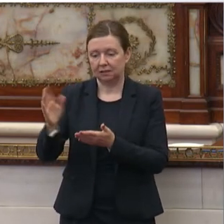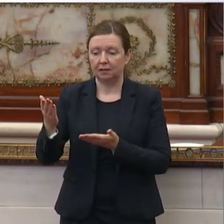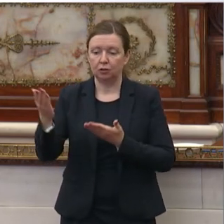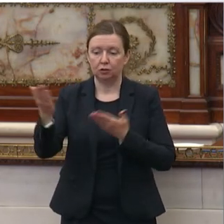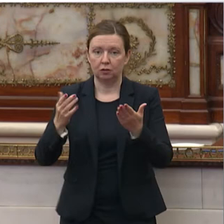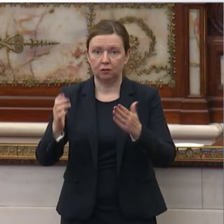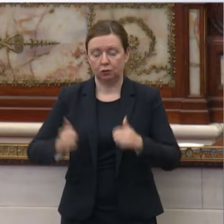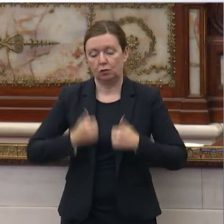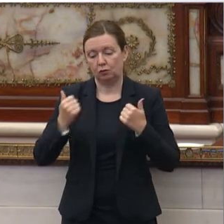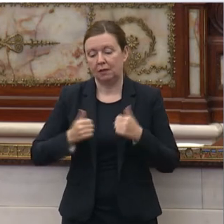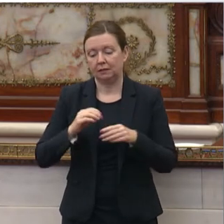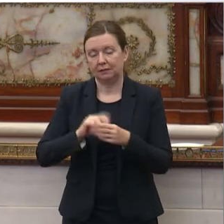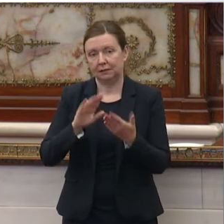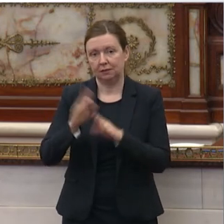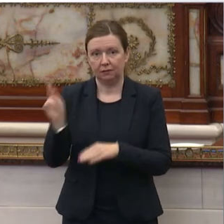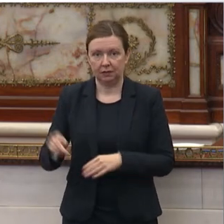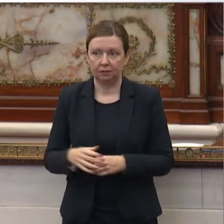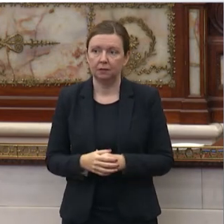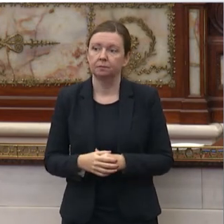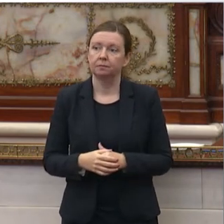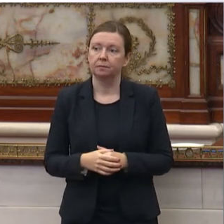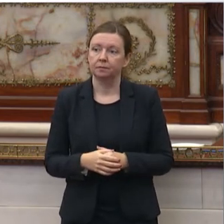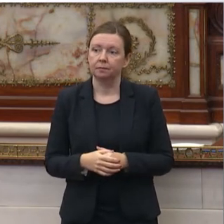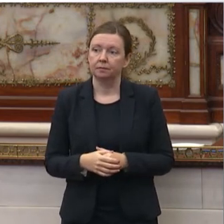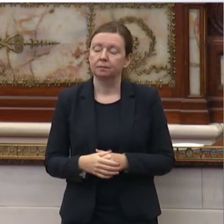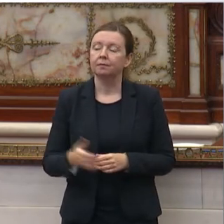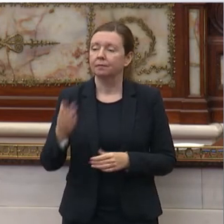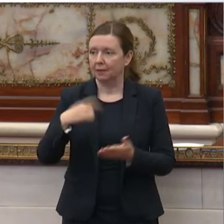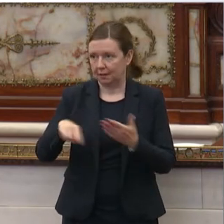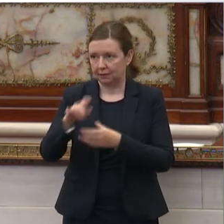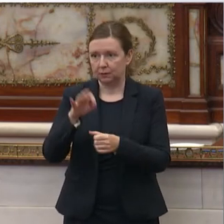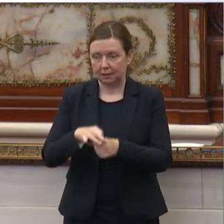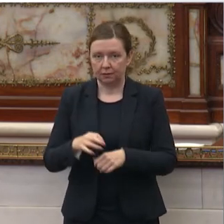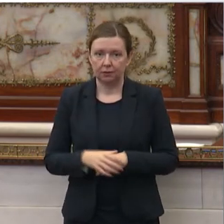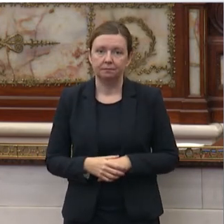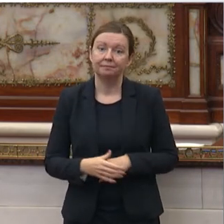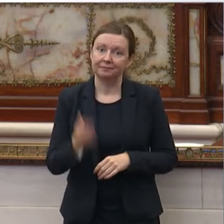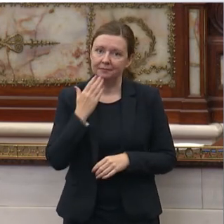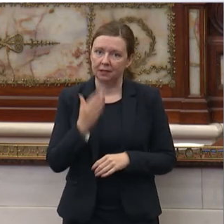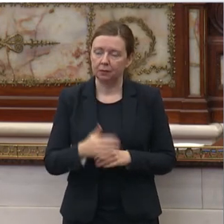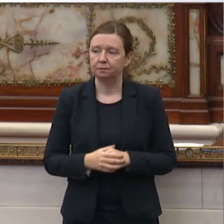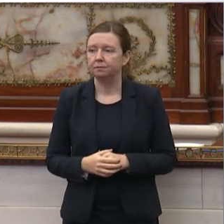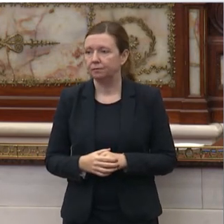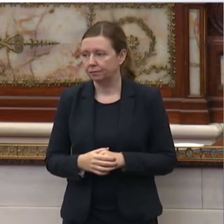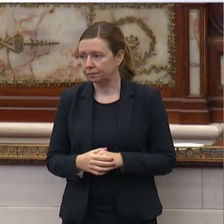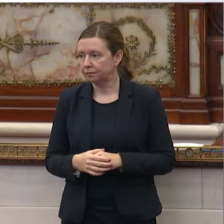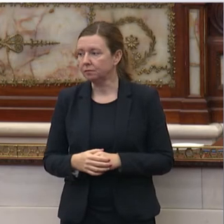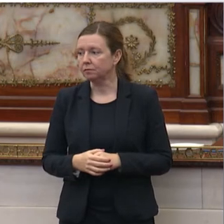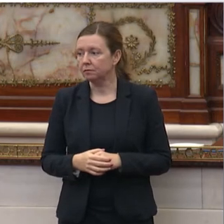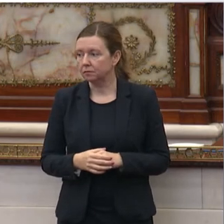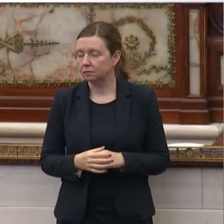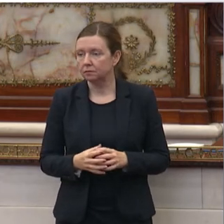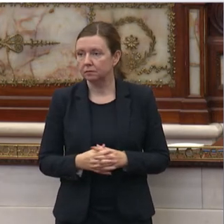residents of the city of Philadelphia. Next week's calendar. Thank you.